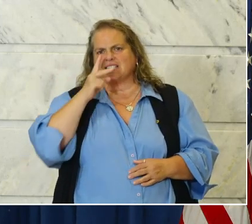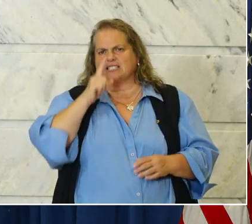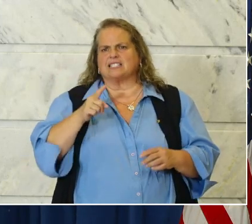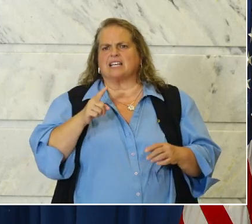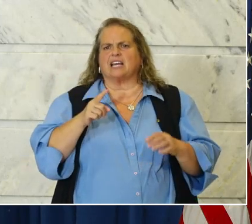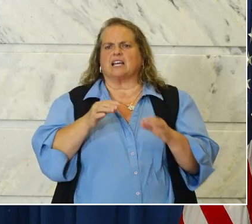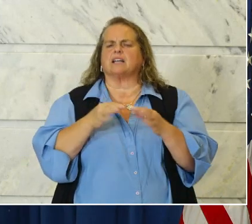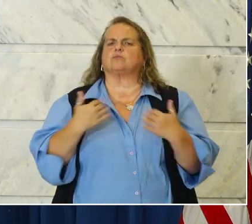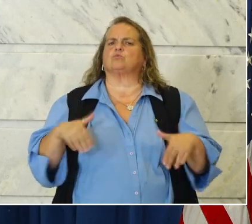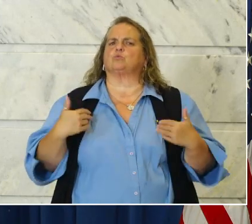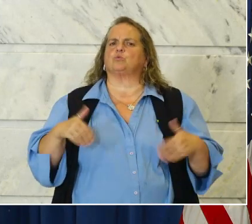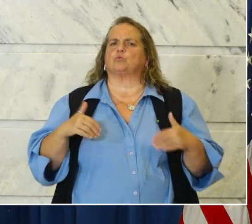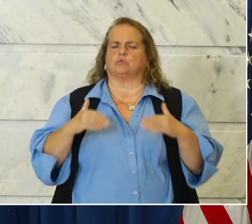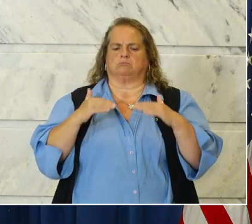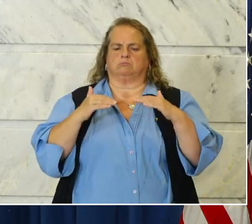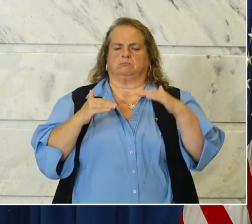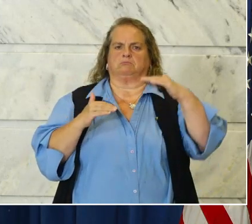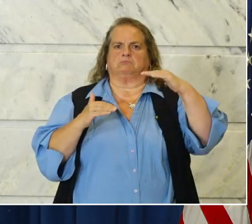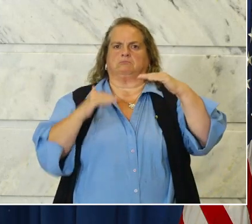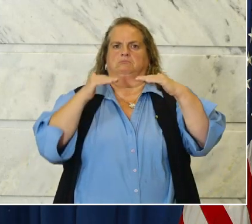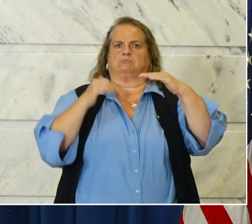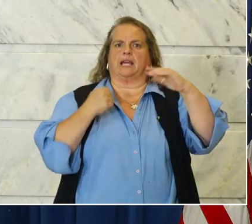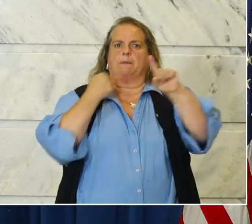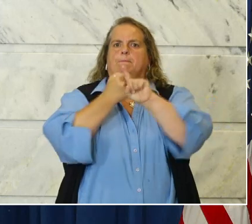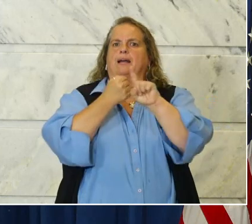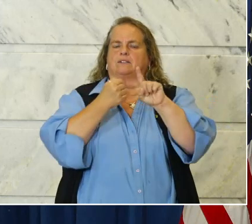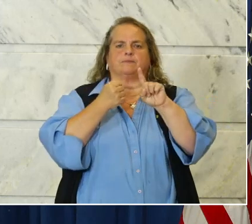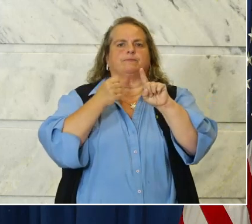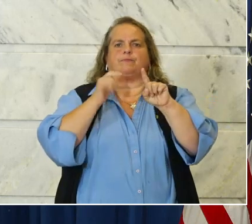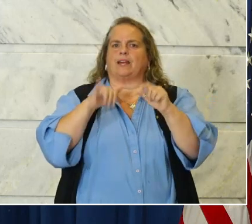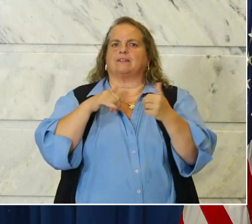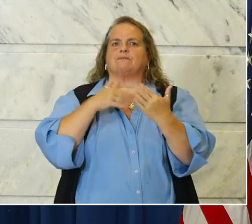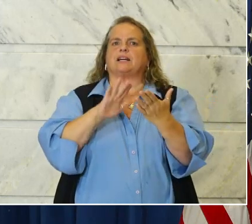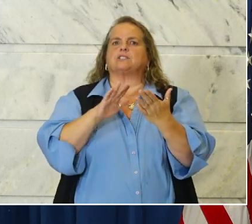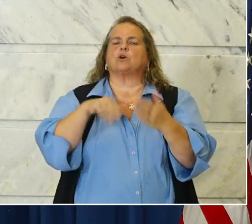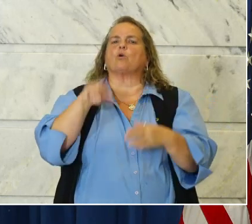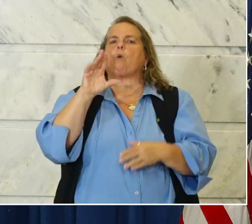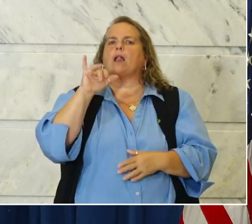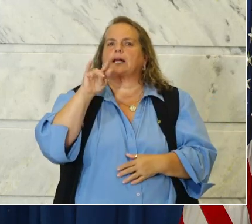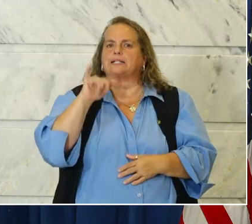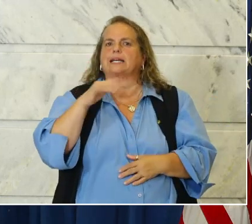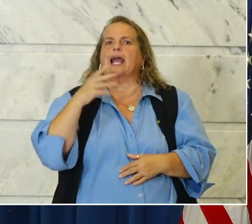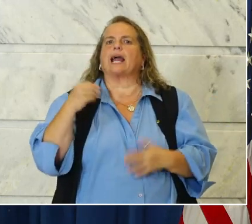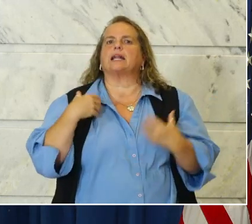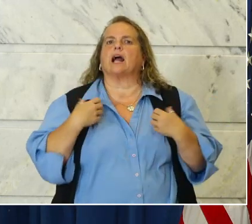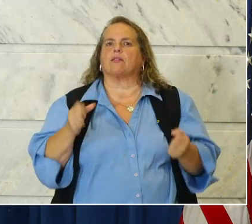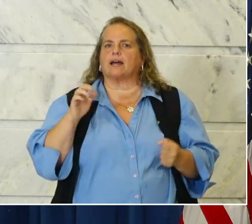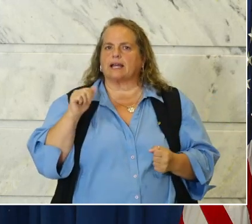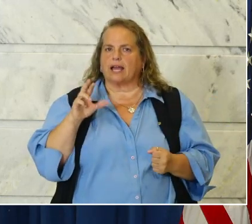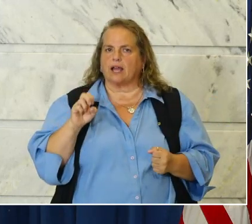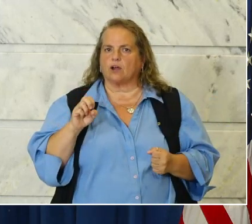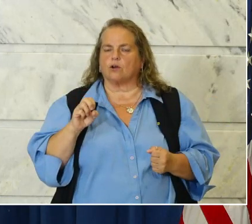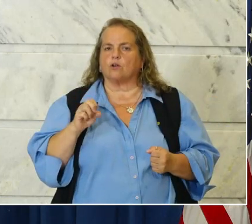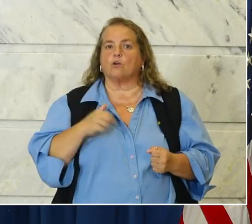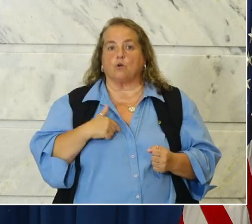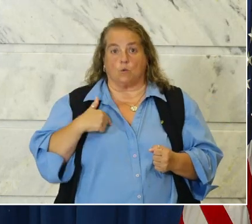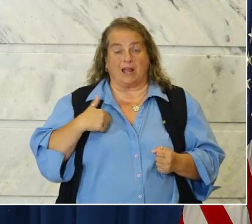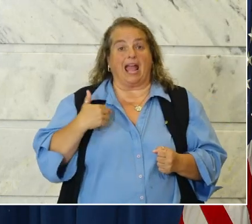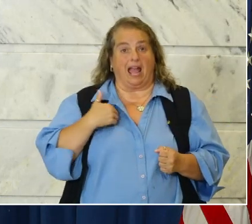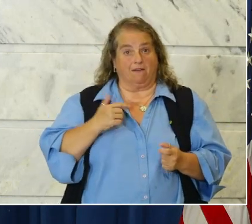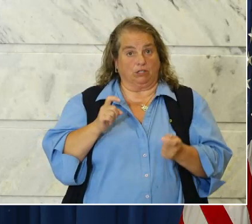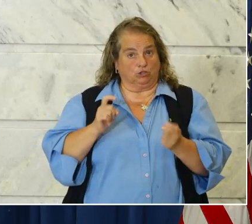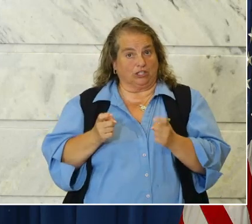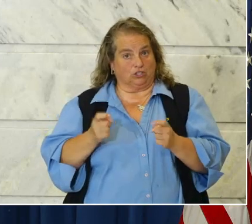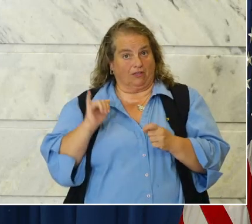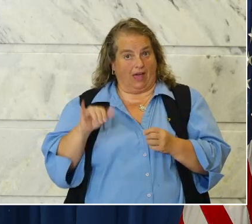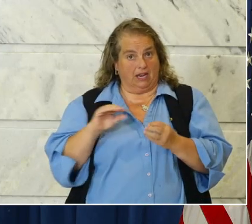disproportionate impact on those that have faced inequality in health care. We have pushed that number down since